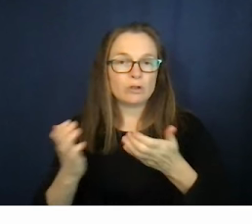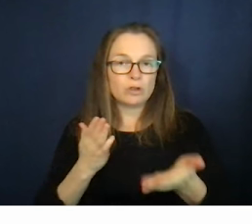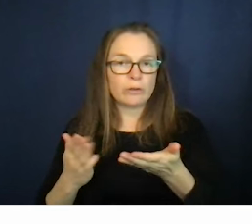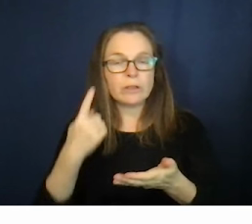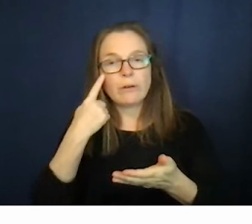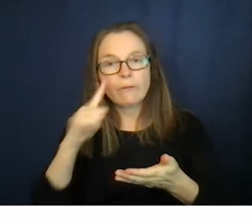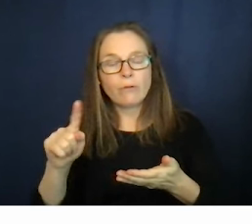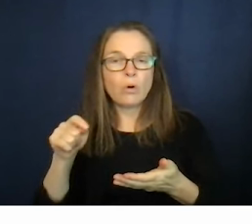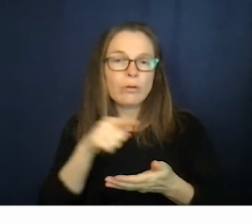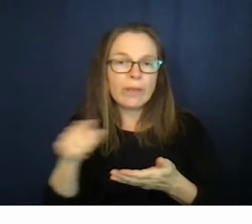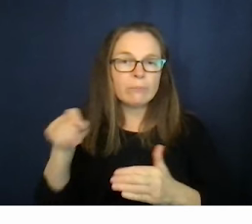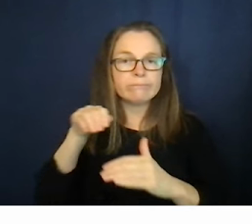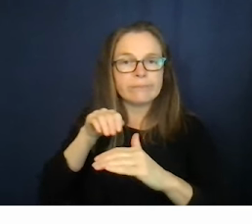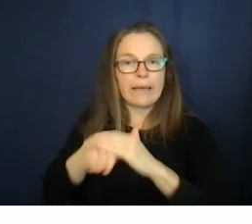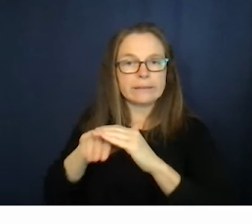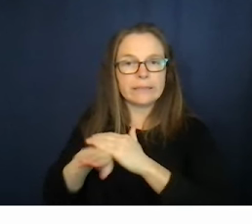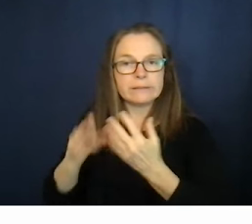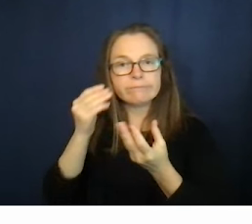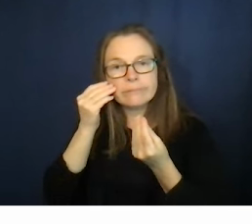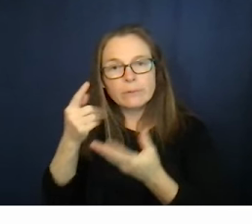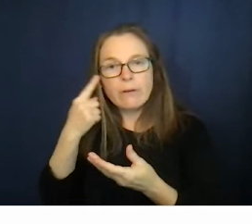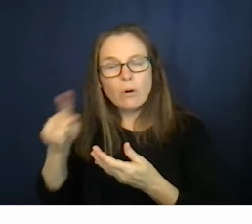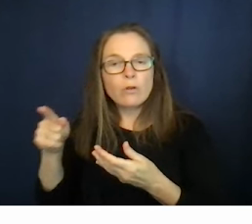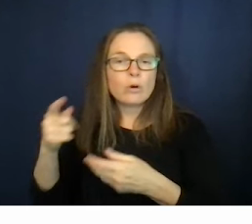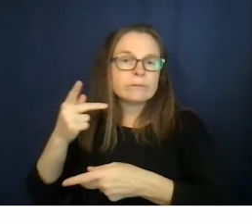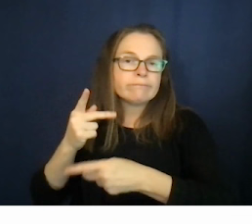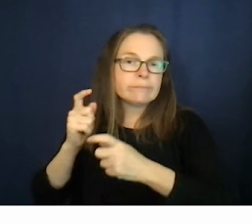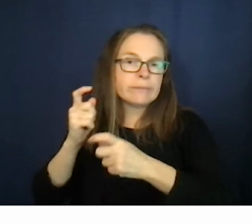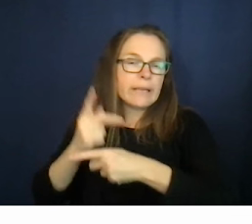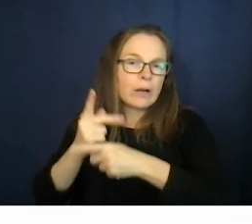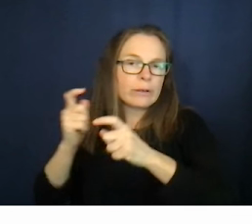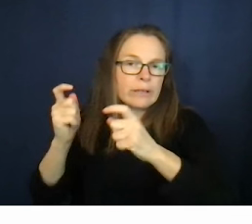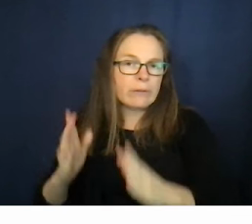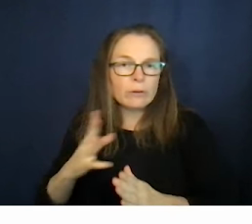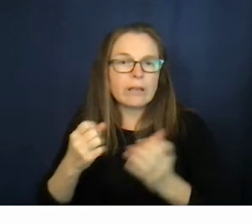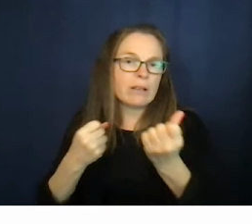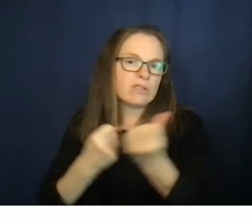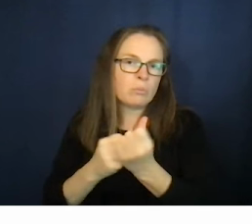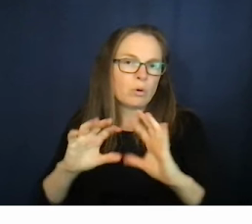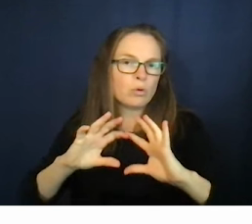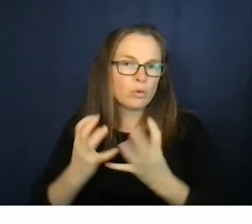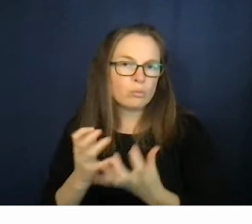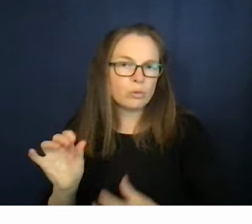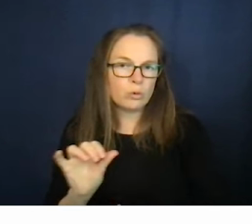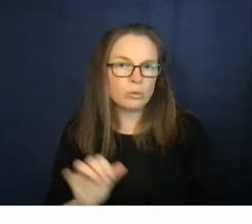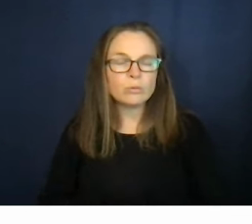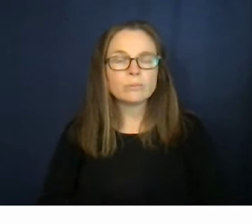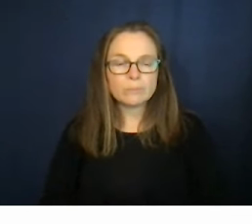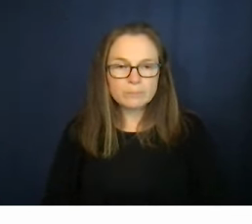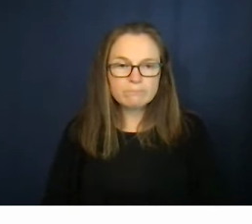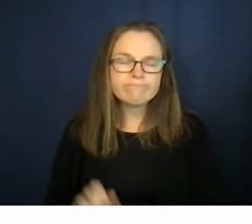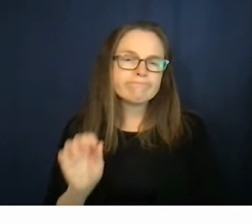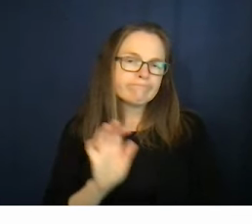used for caregiver access, information for caregivers, and caregiver support groups. There